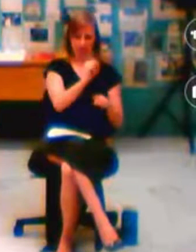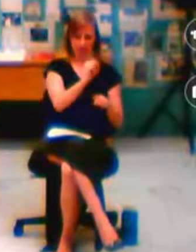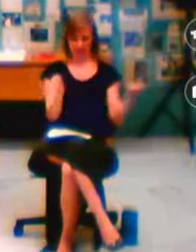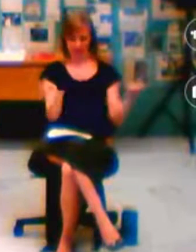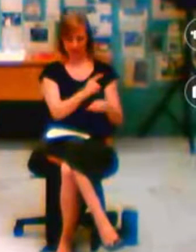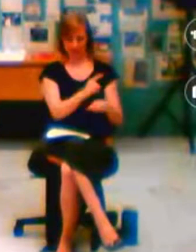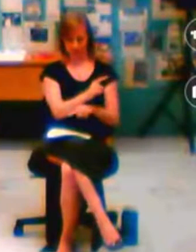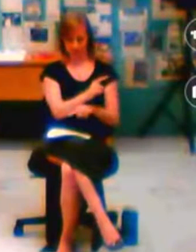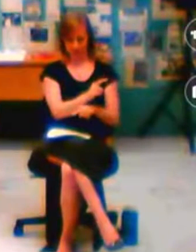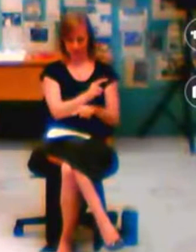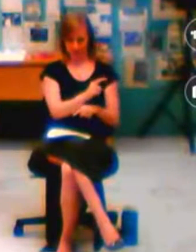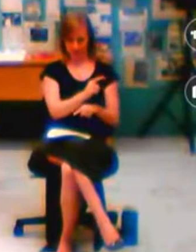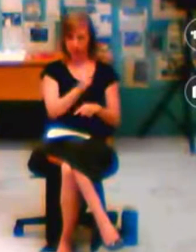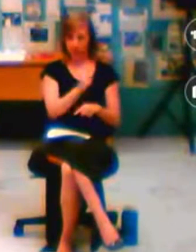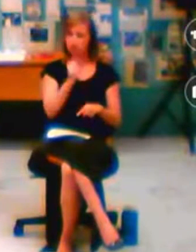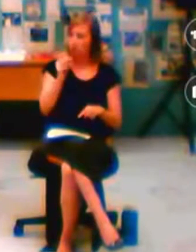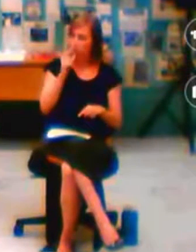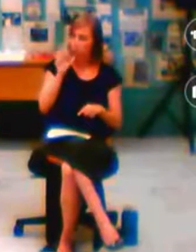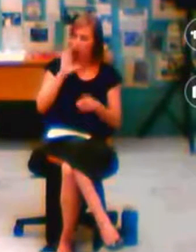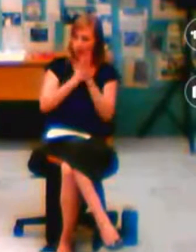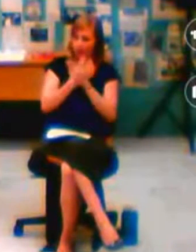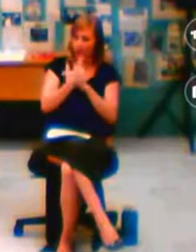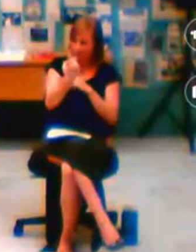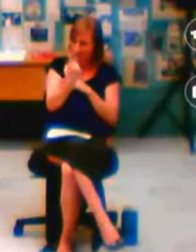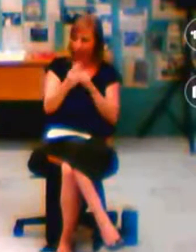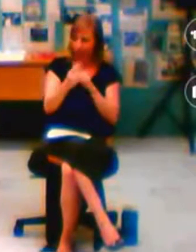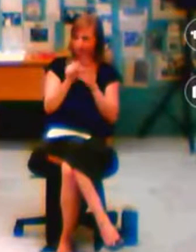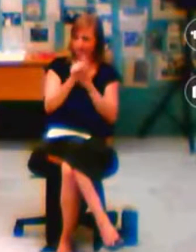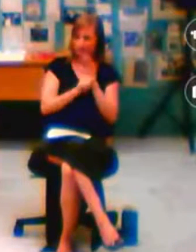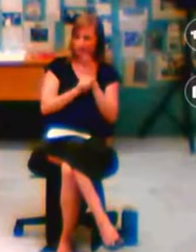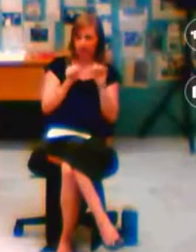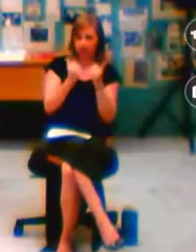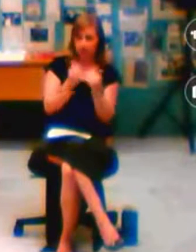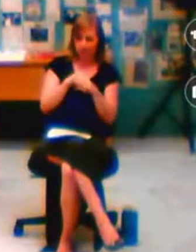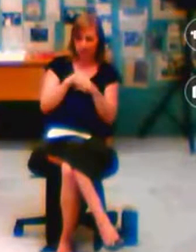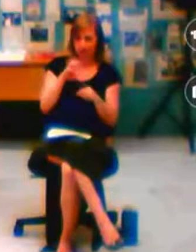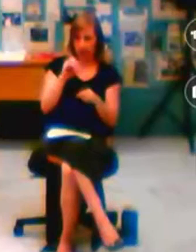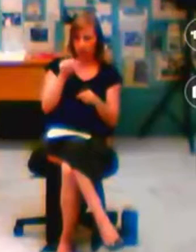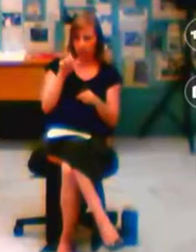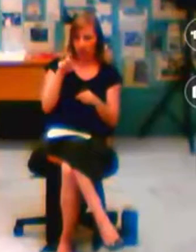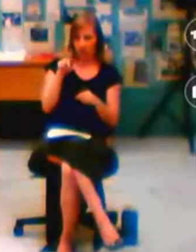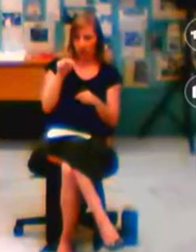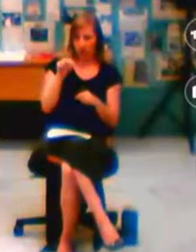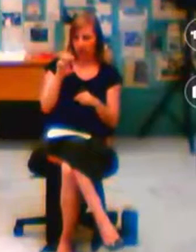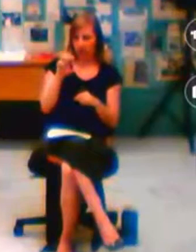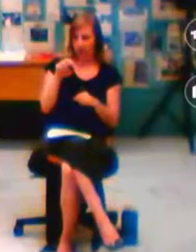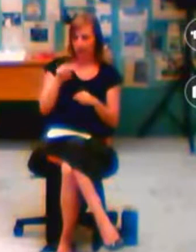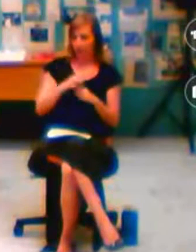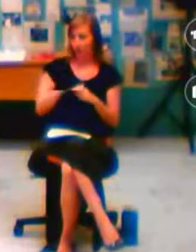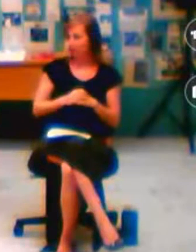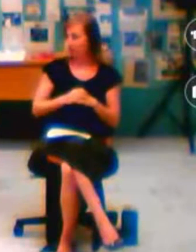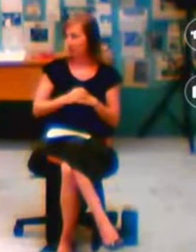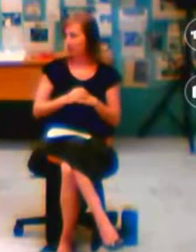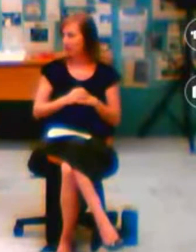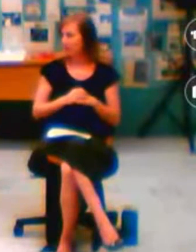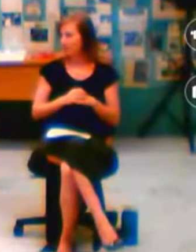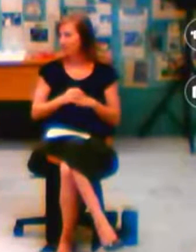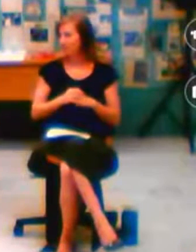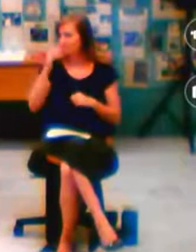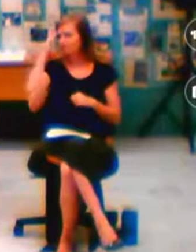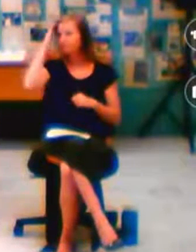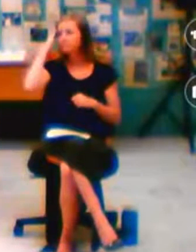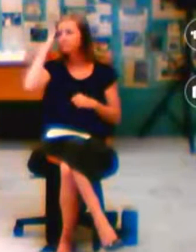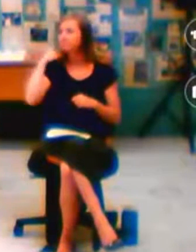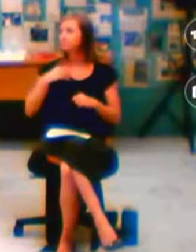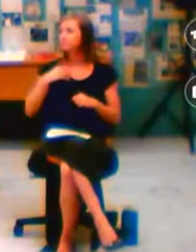a lot of the DD programs lived over at Department of Human Services, the Department of Human Services could not call CMS and ask a question.